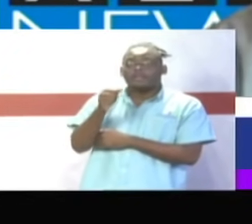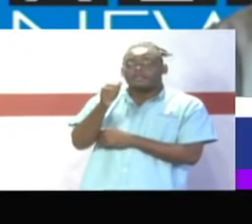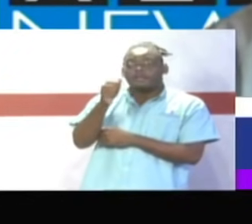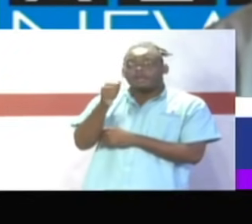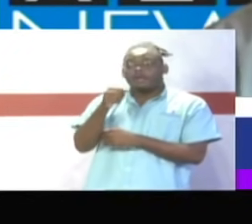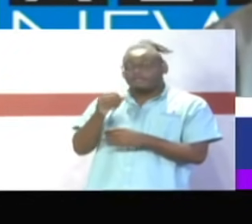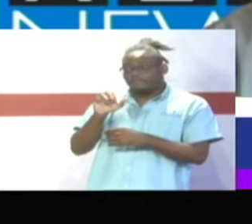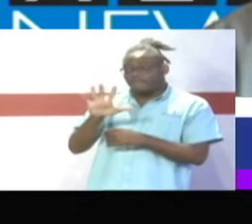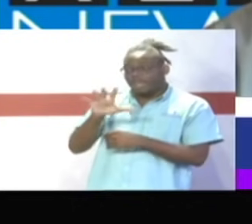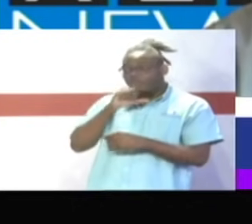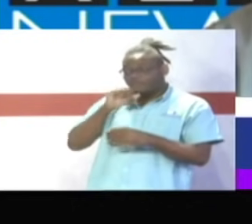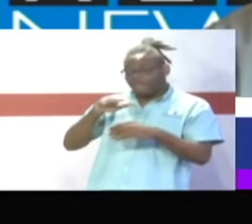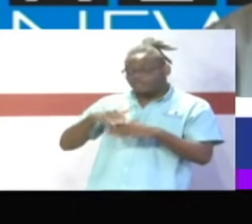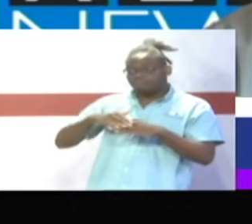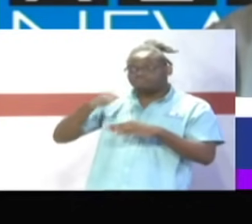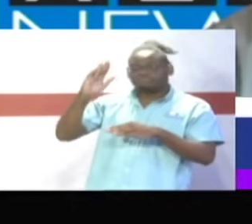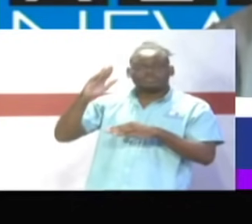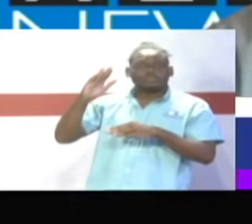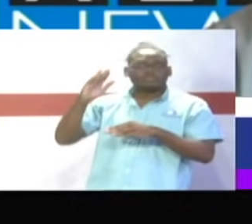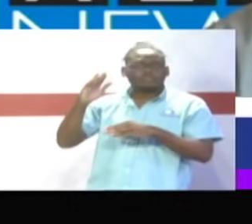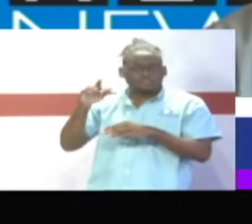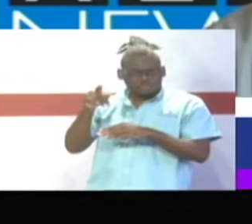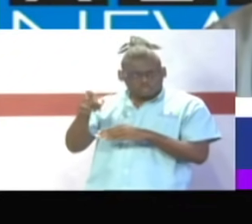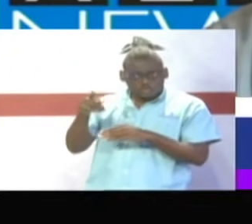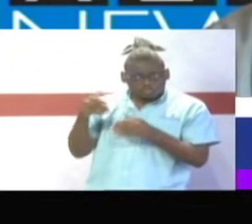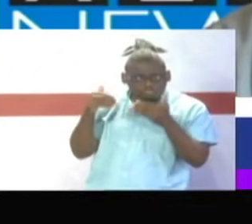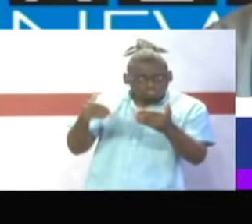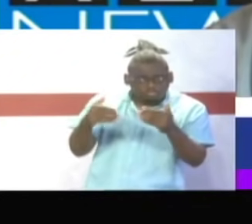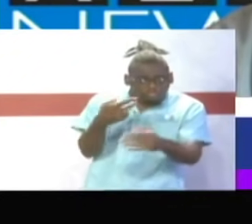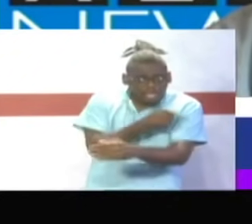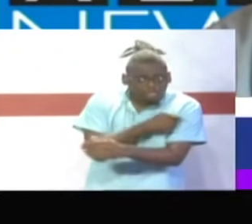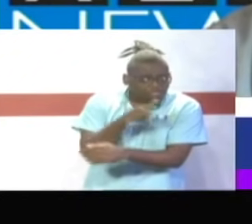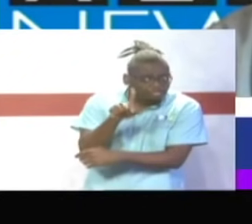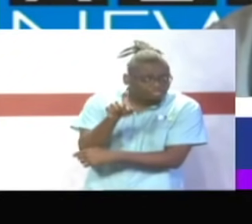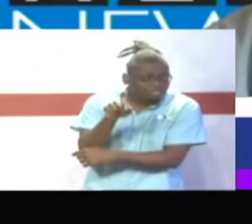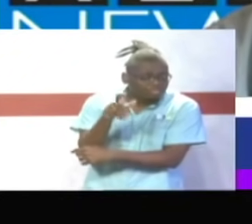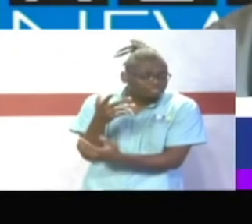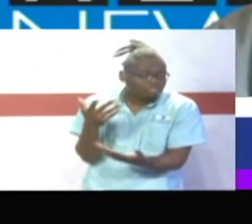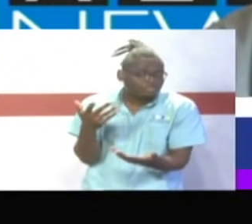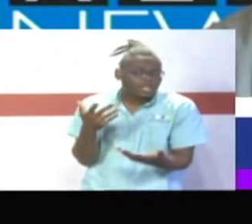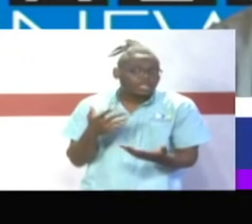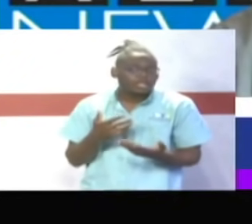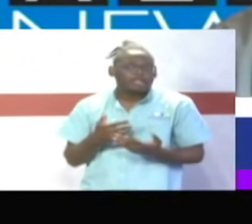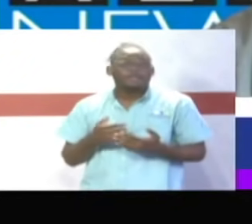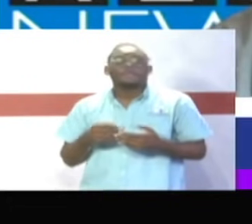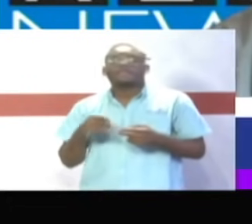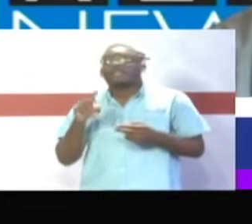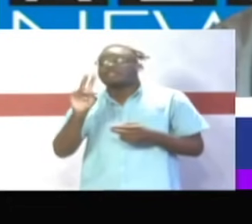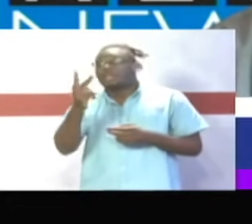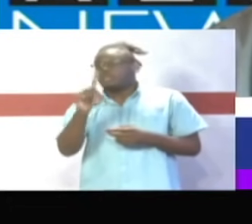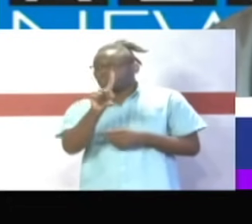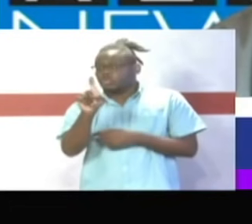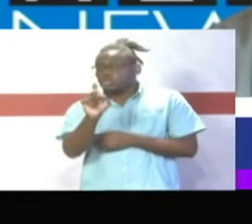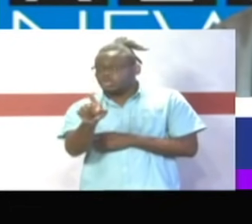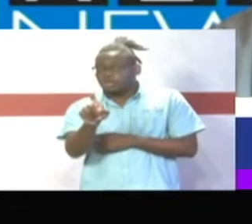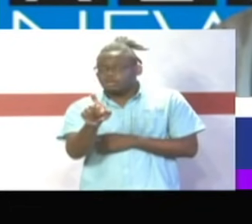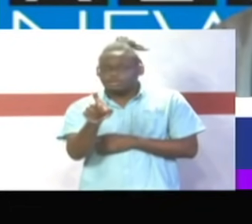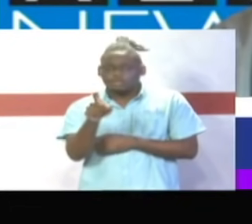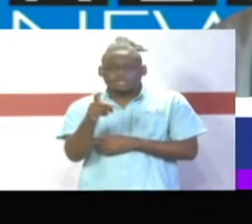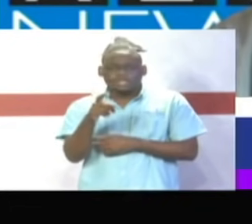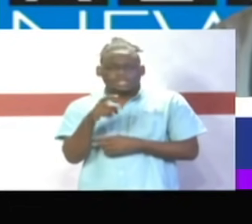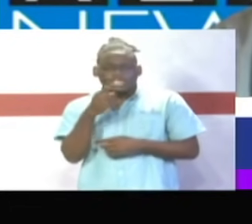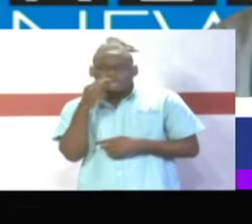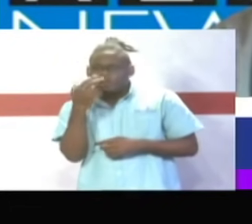CMO. CMO, what has the contact tracing shown in terms of the surge in cases? Is there any